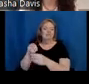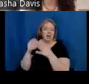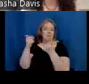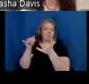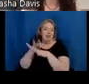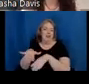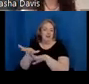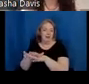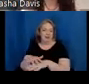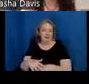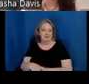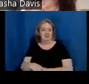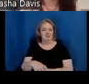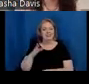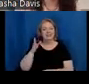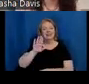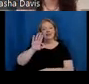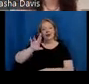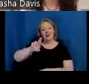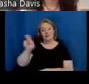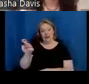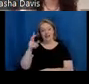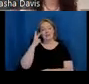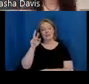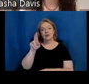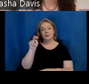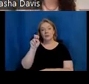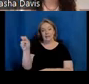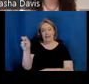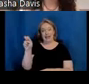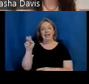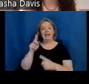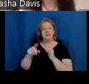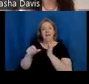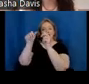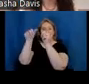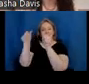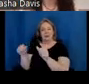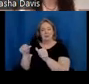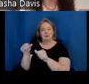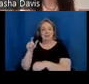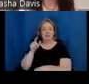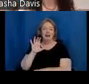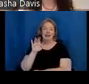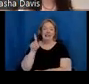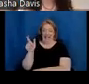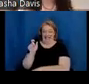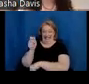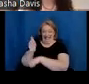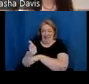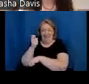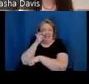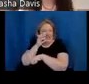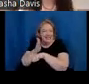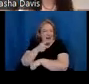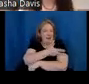shows Renee with the finished sculpture, and this was taken in 1991. Unfortunately, it was installed just right after Chaim had passed. But at